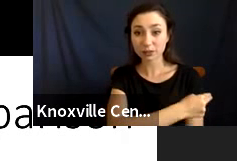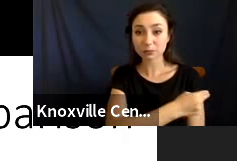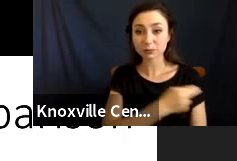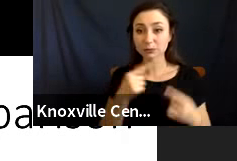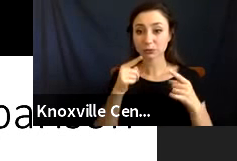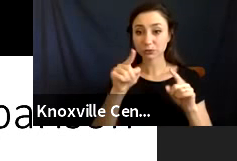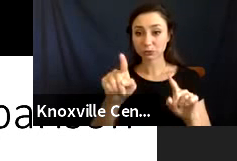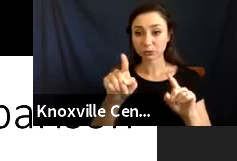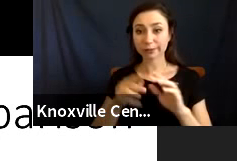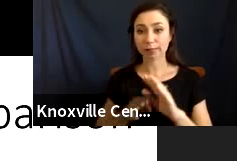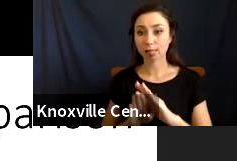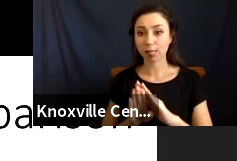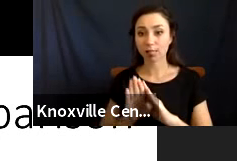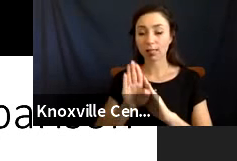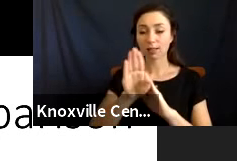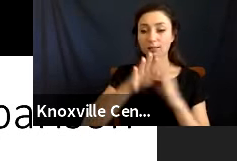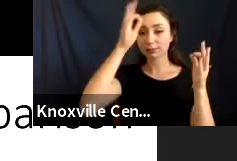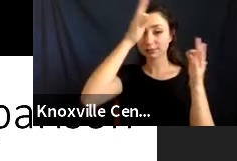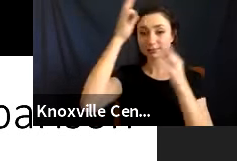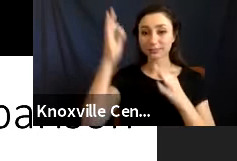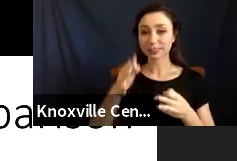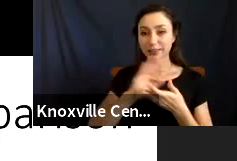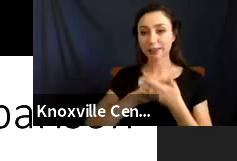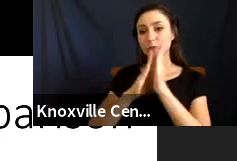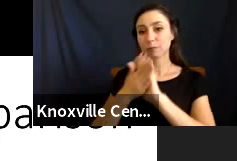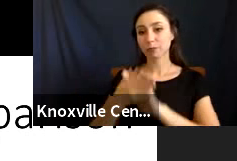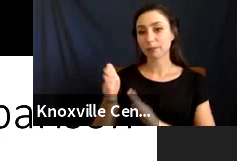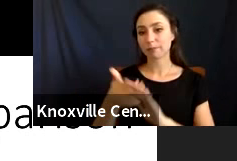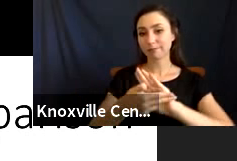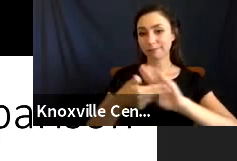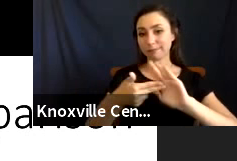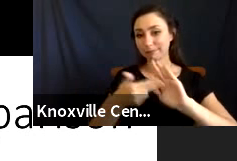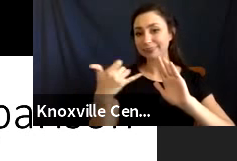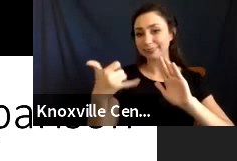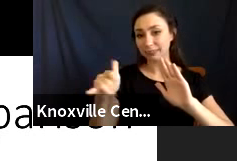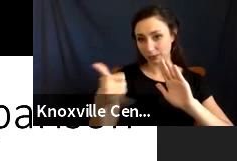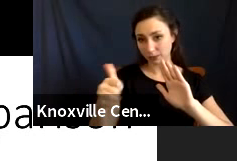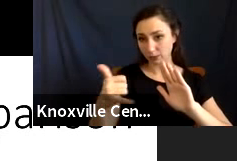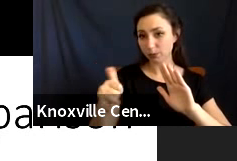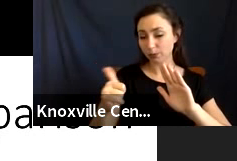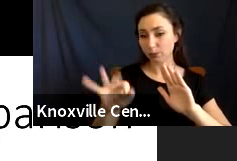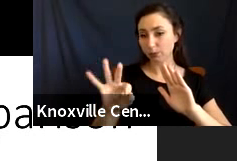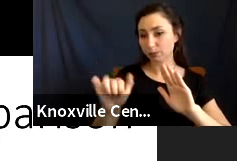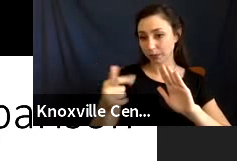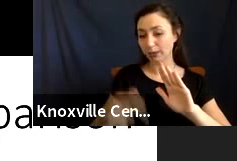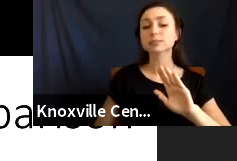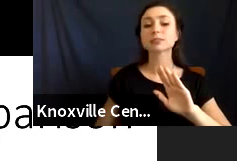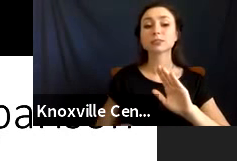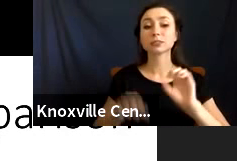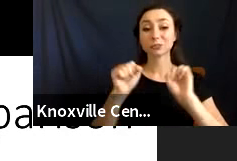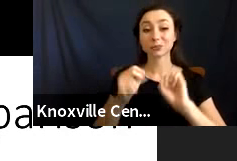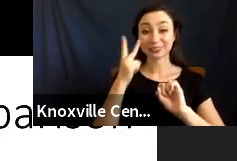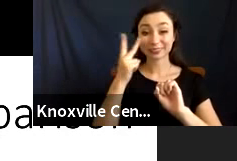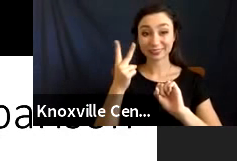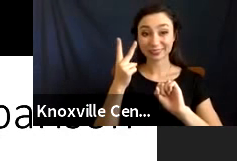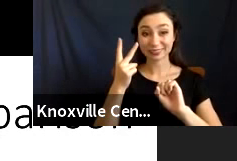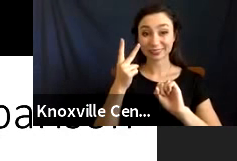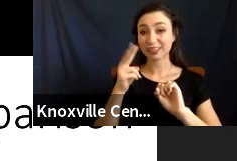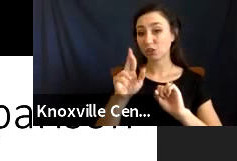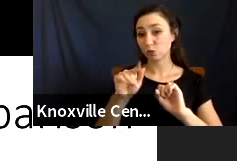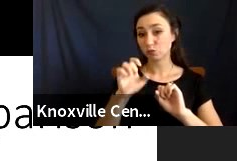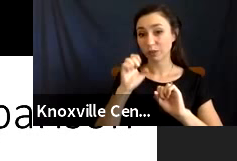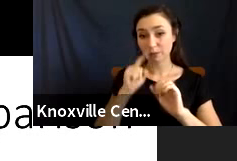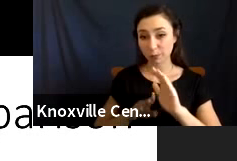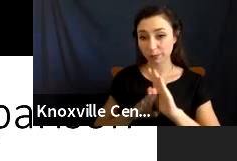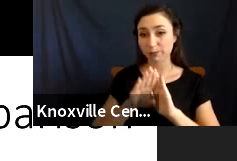the rise decided to go to yellow. And of course, you see what the rate of rise was. And